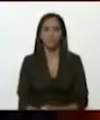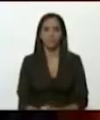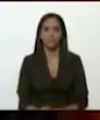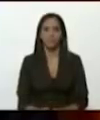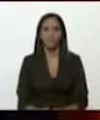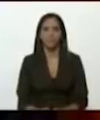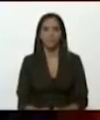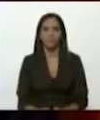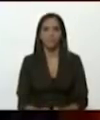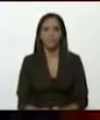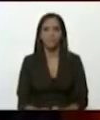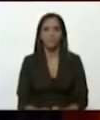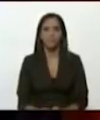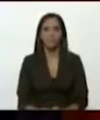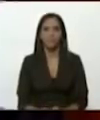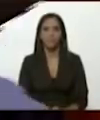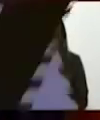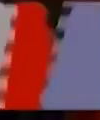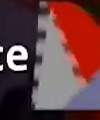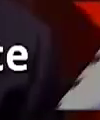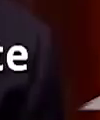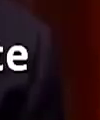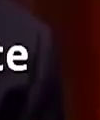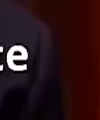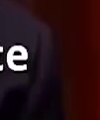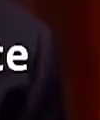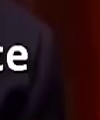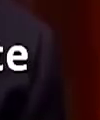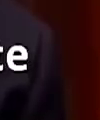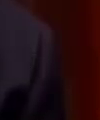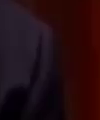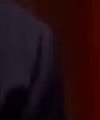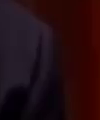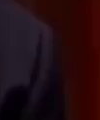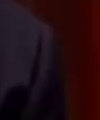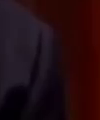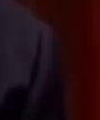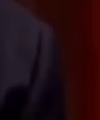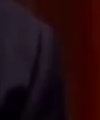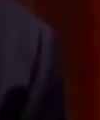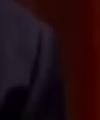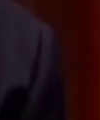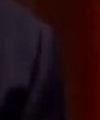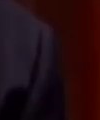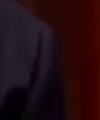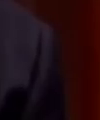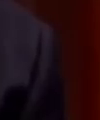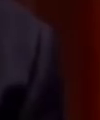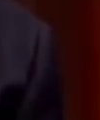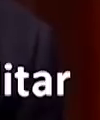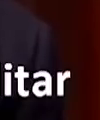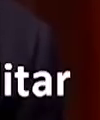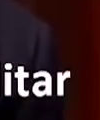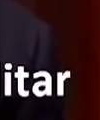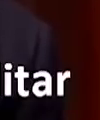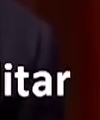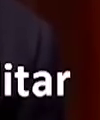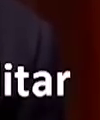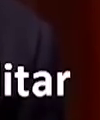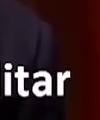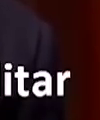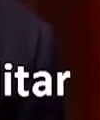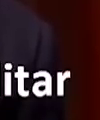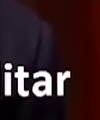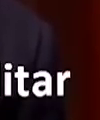and so forth, which I, of course they urgently need. But what they need is to that man to be taken out. It